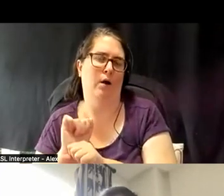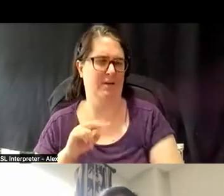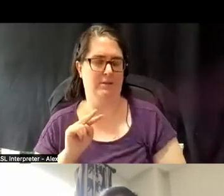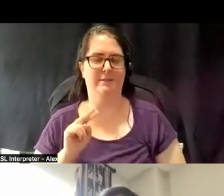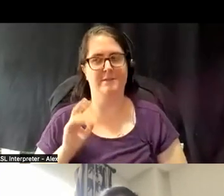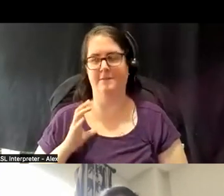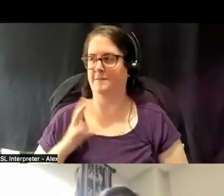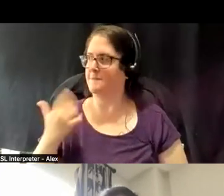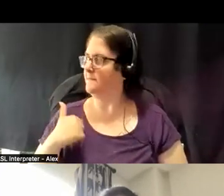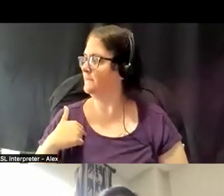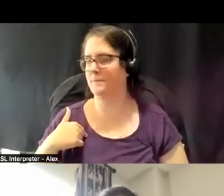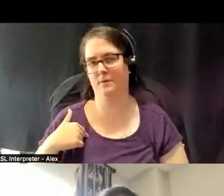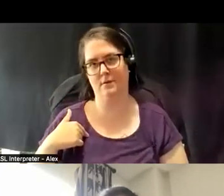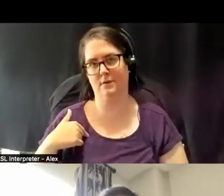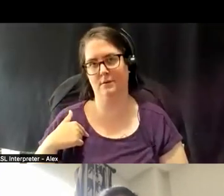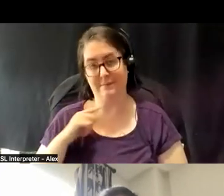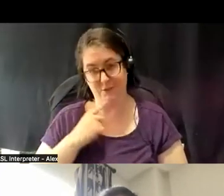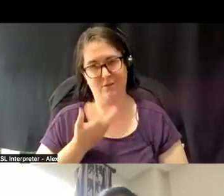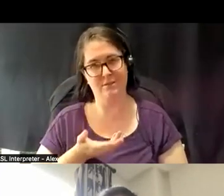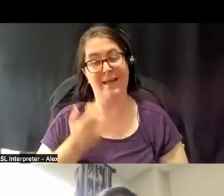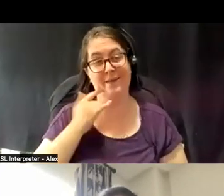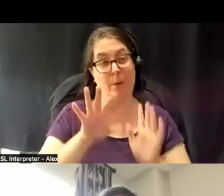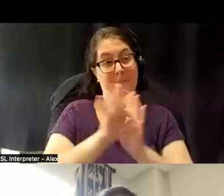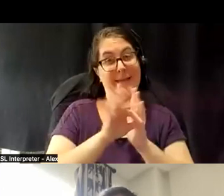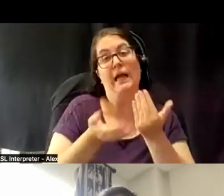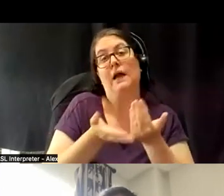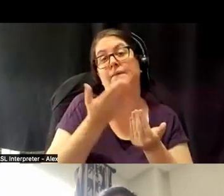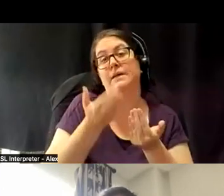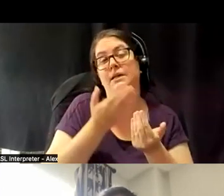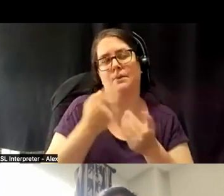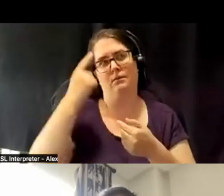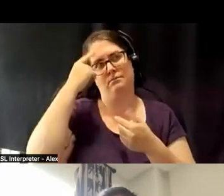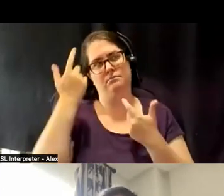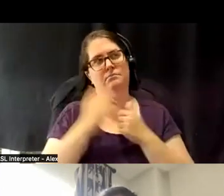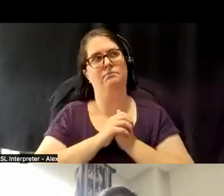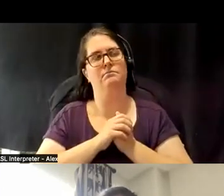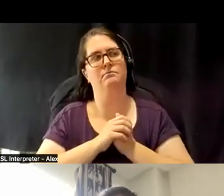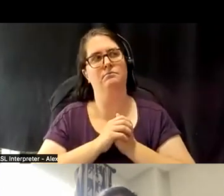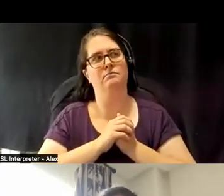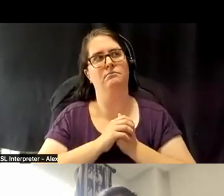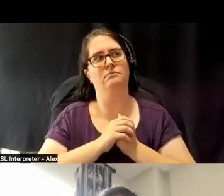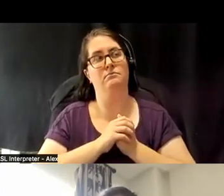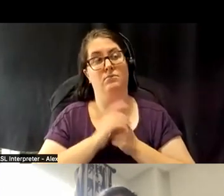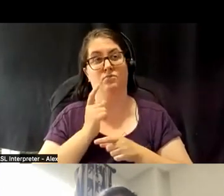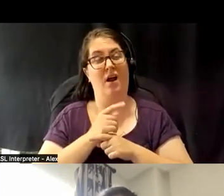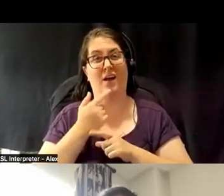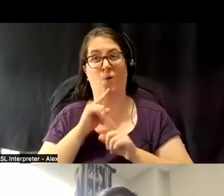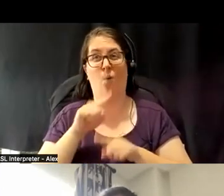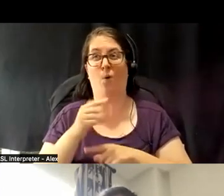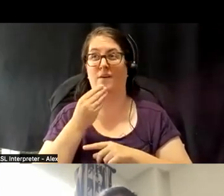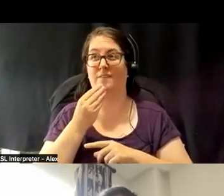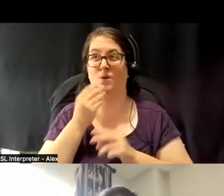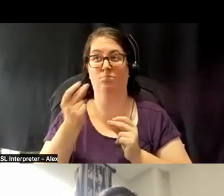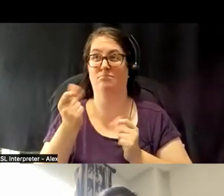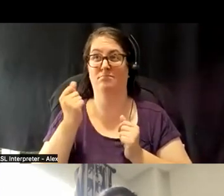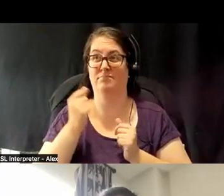infuriated me. And I was like, okay, if we are picking convenience over anything else, and it made me think about, like, the fact that I can get food delivered to my door without having to interact